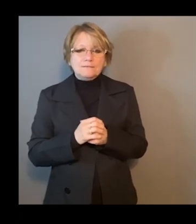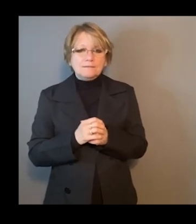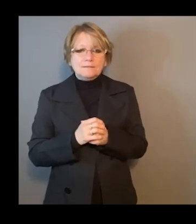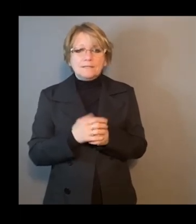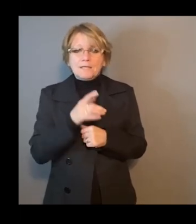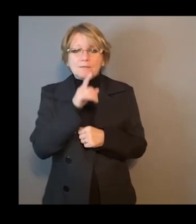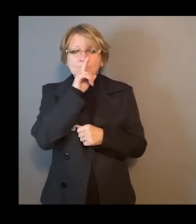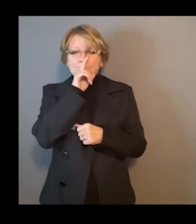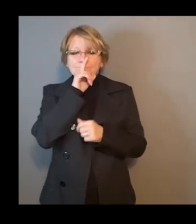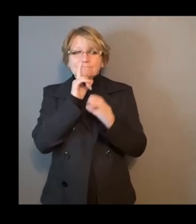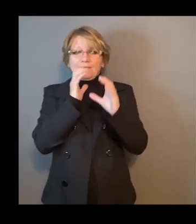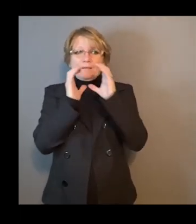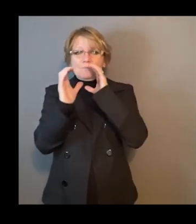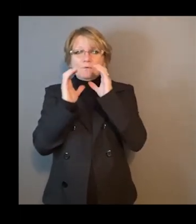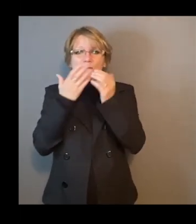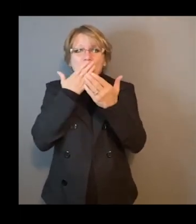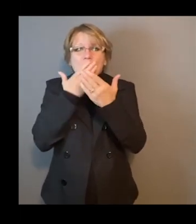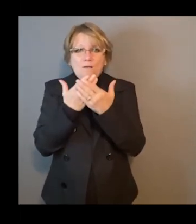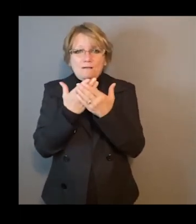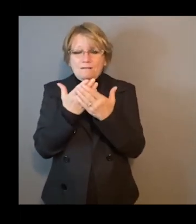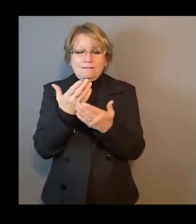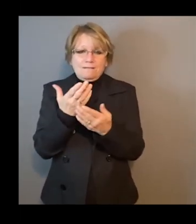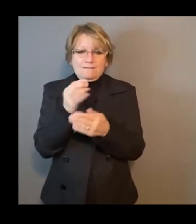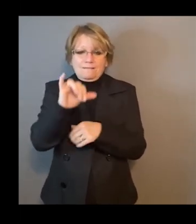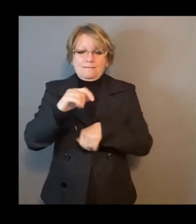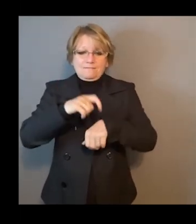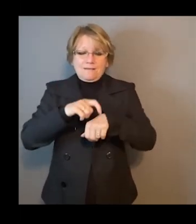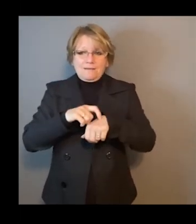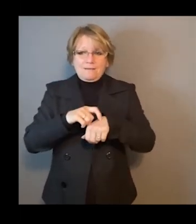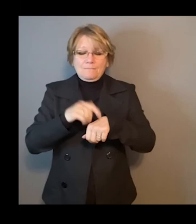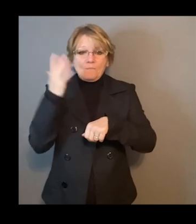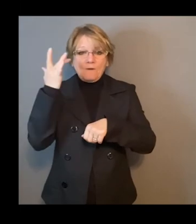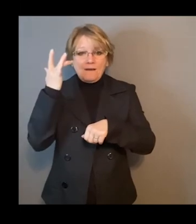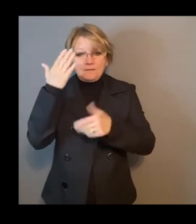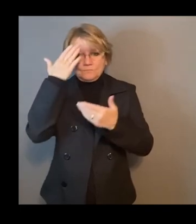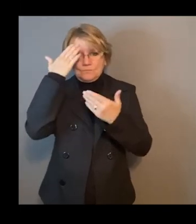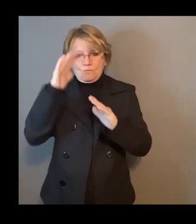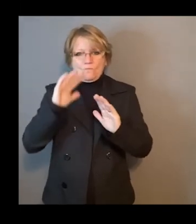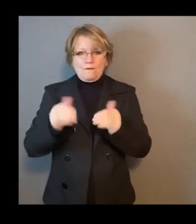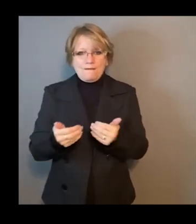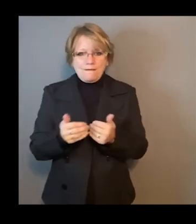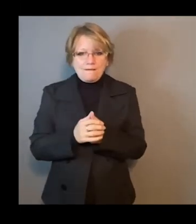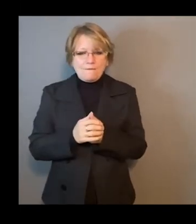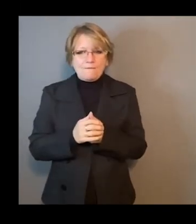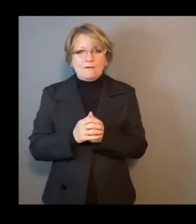I didn't communicate that much as well, you know, because I didn't know how to communicate,